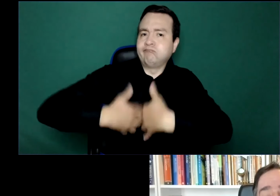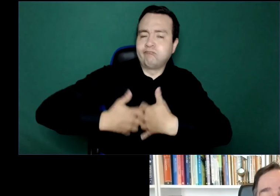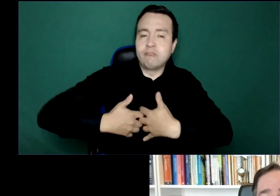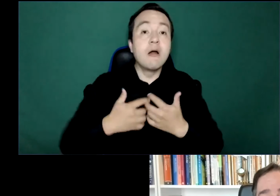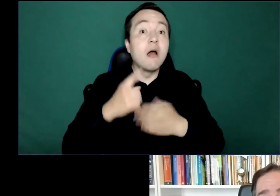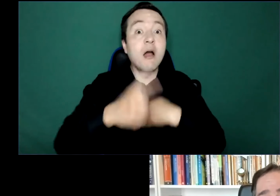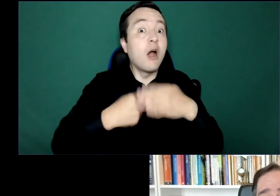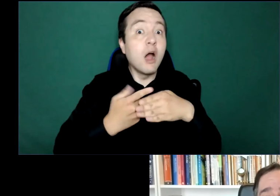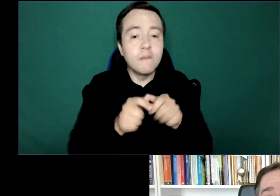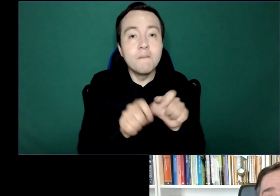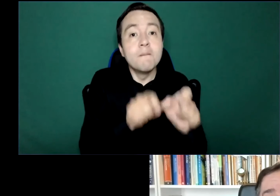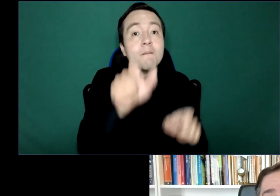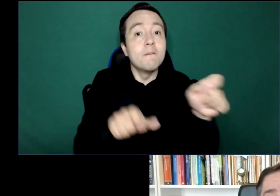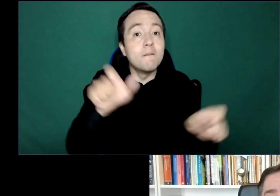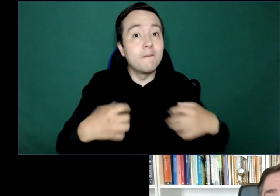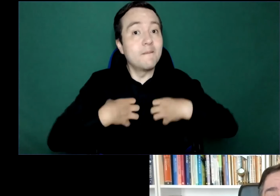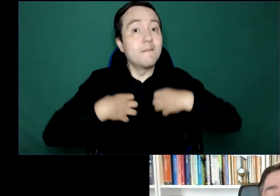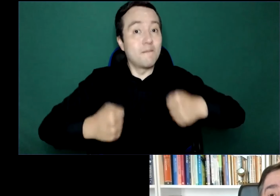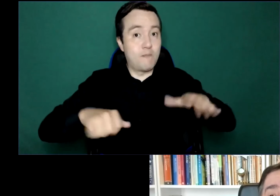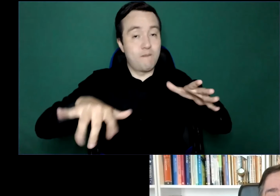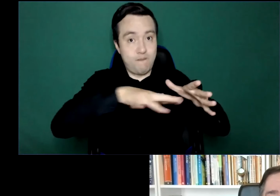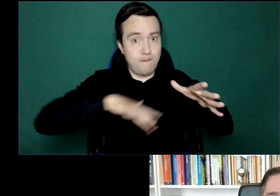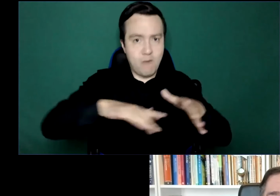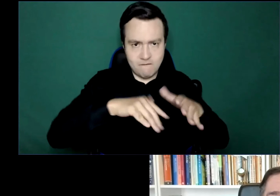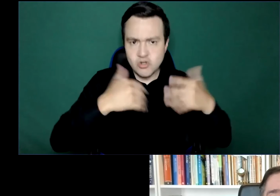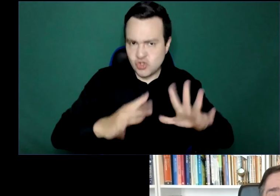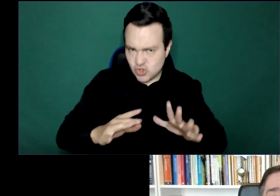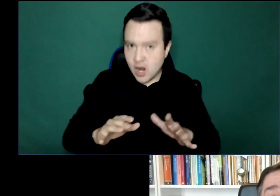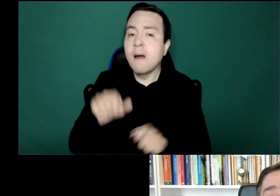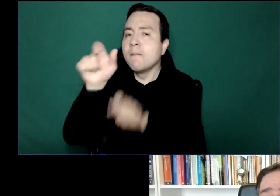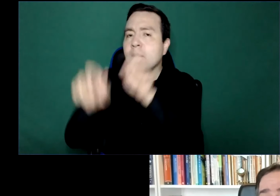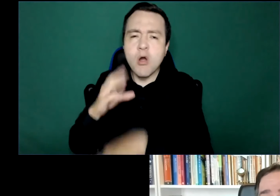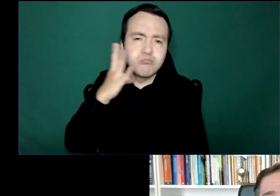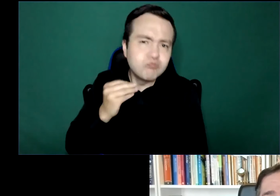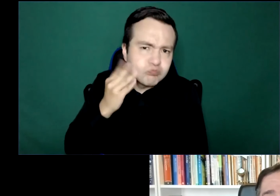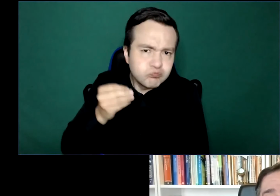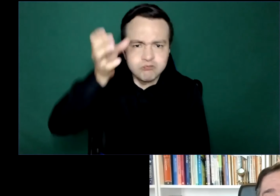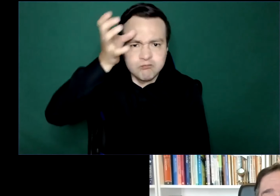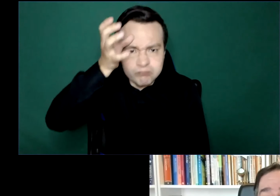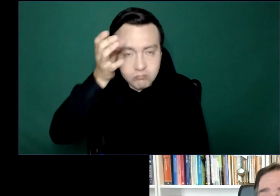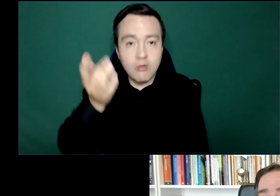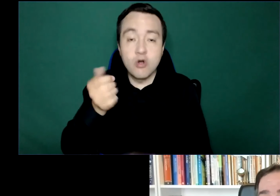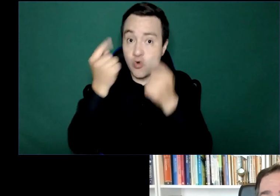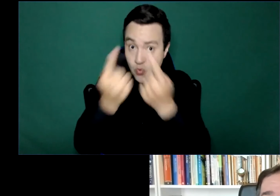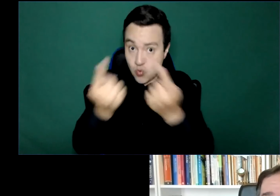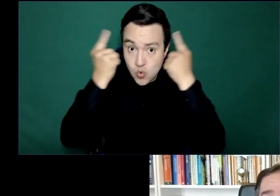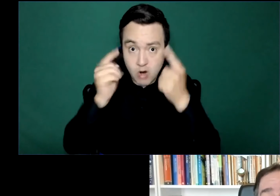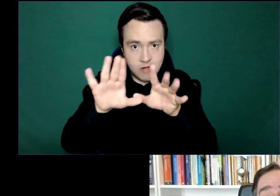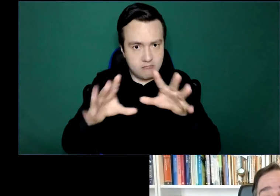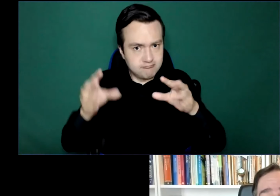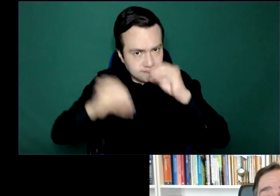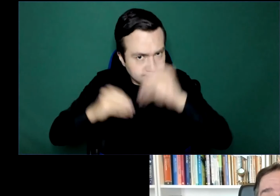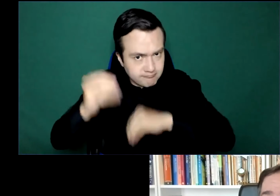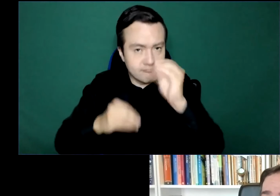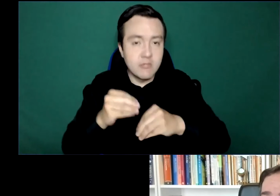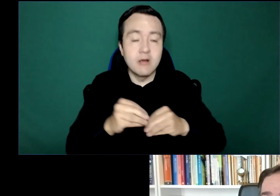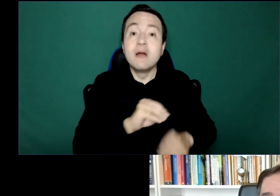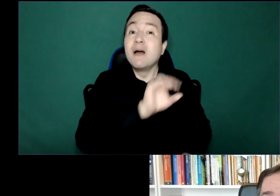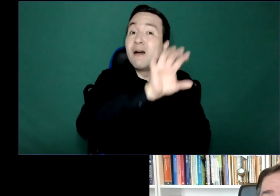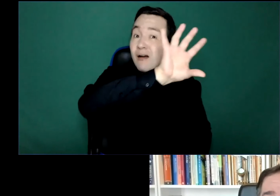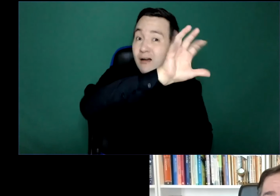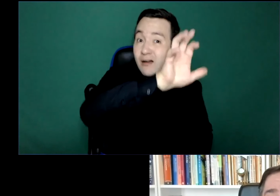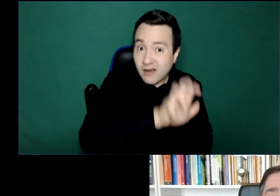has prepared with a group of experts in public health in the region and several health ministries of member states who